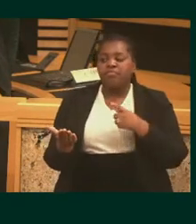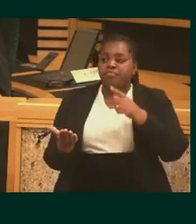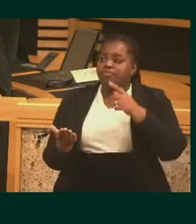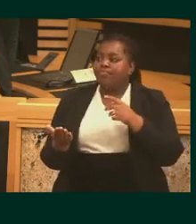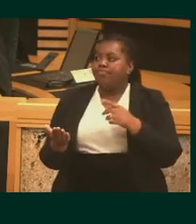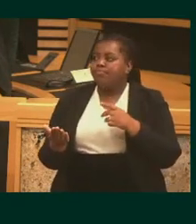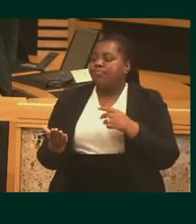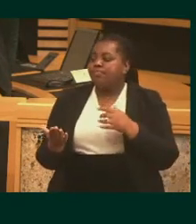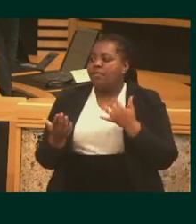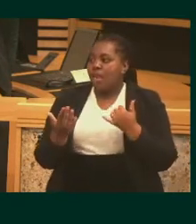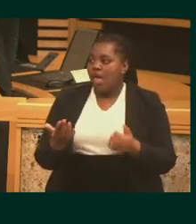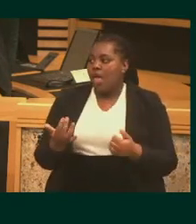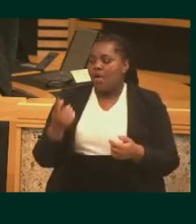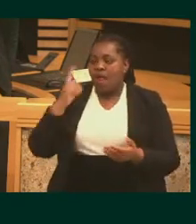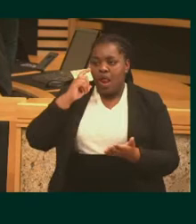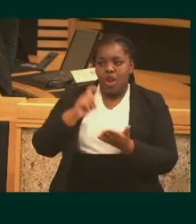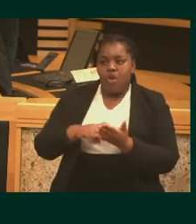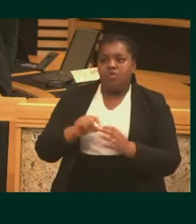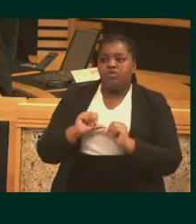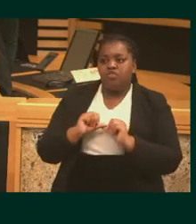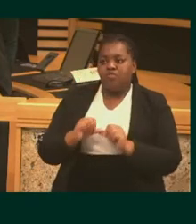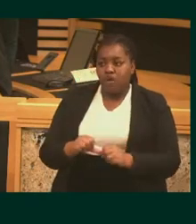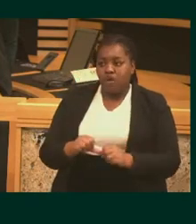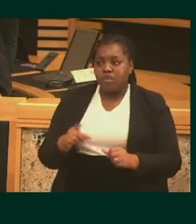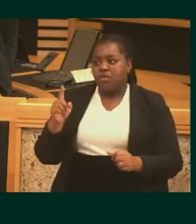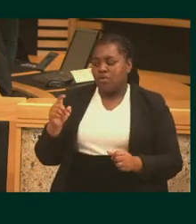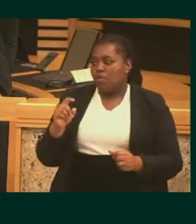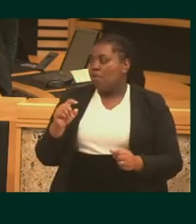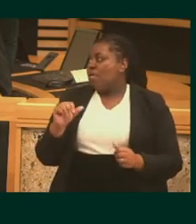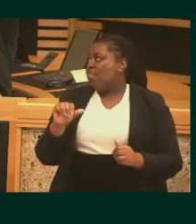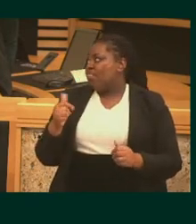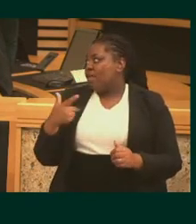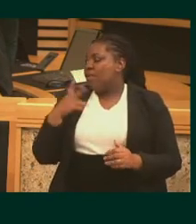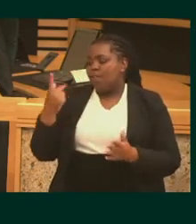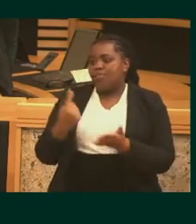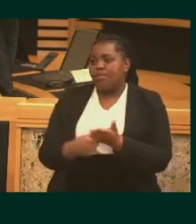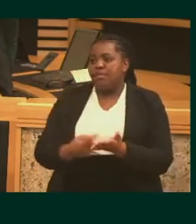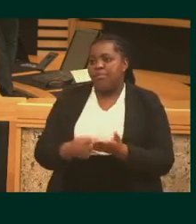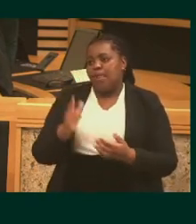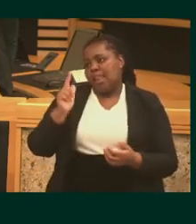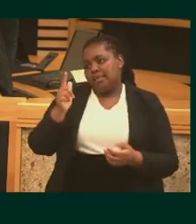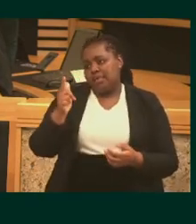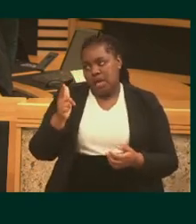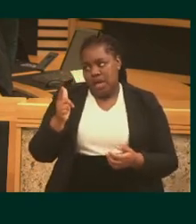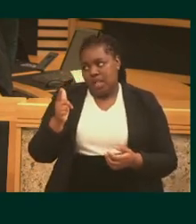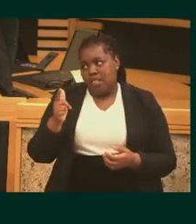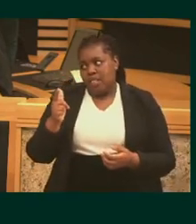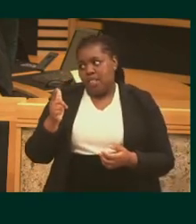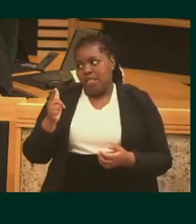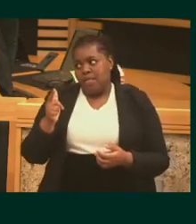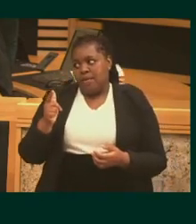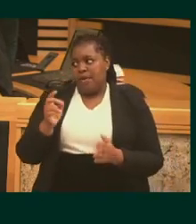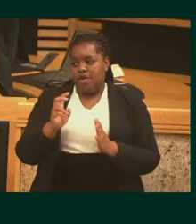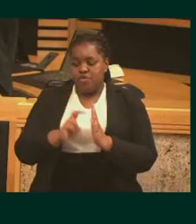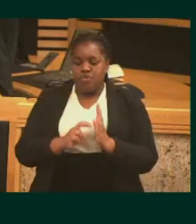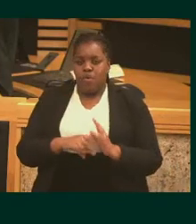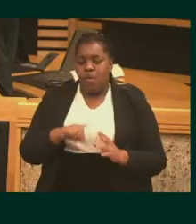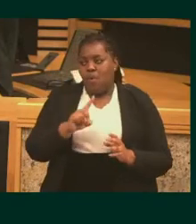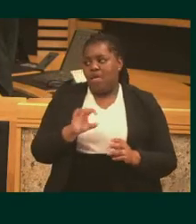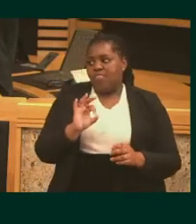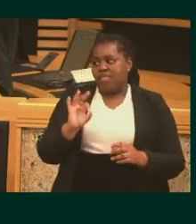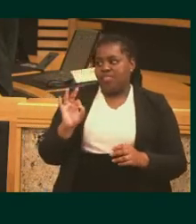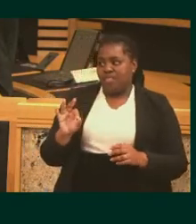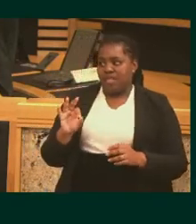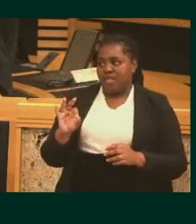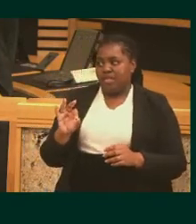whip this being the notice of motion your motion then will be debated at the later stage in accordance with rule 133 subsection